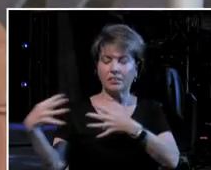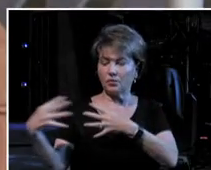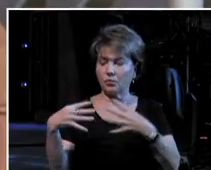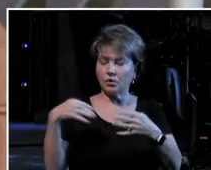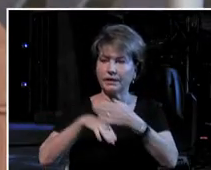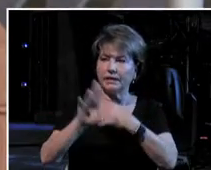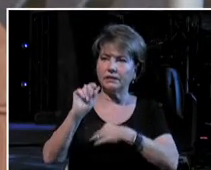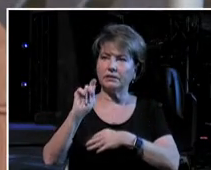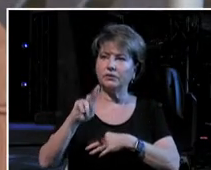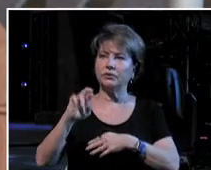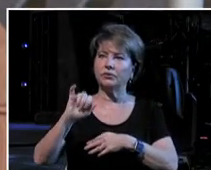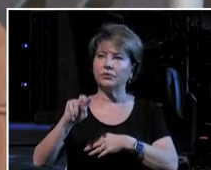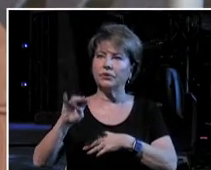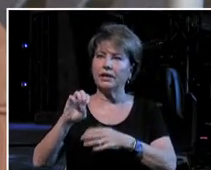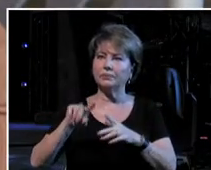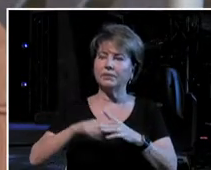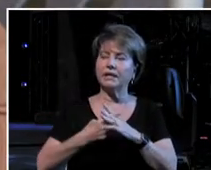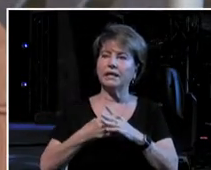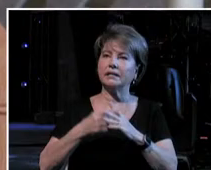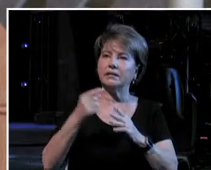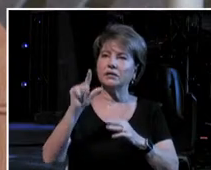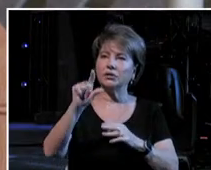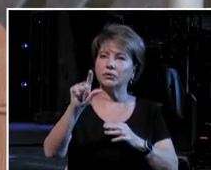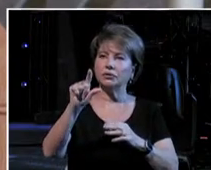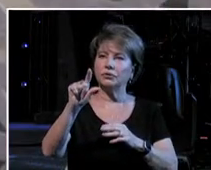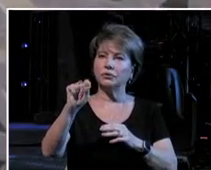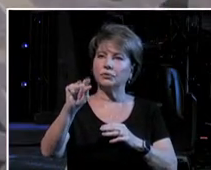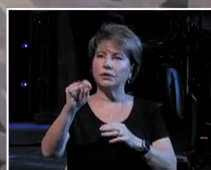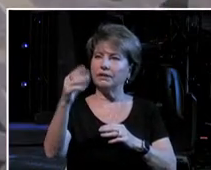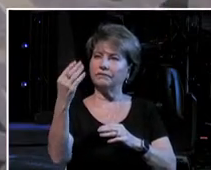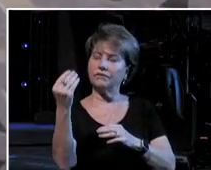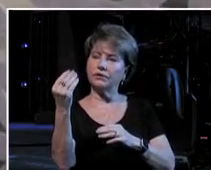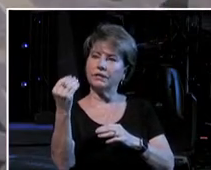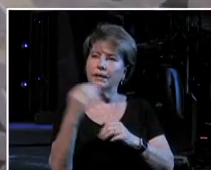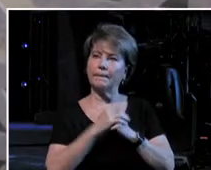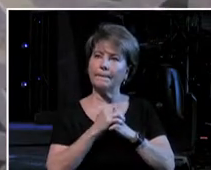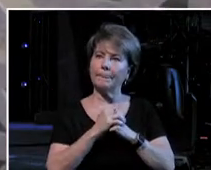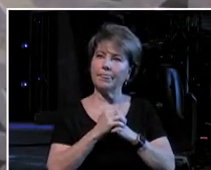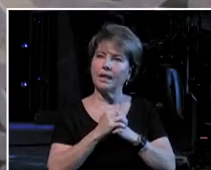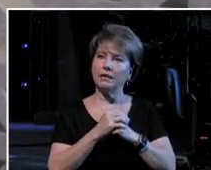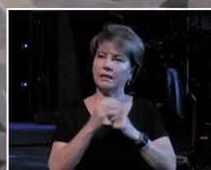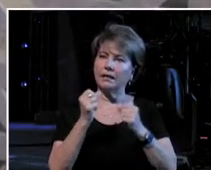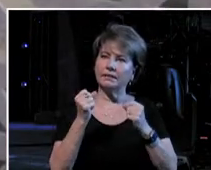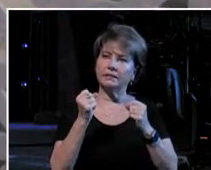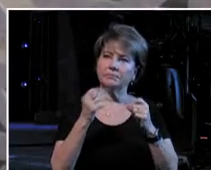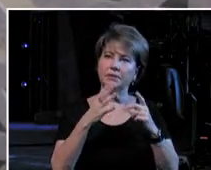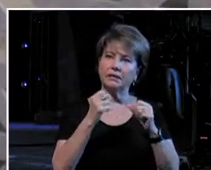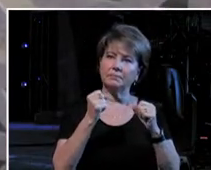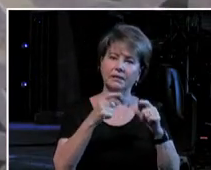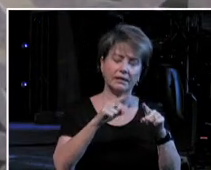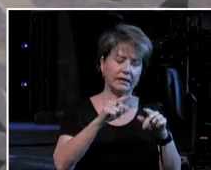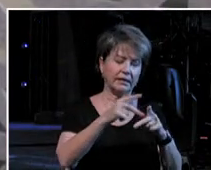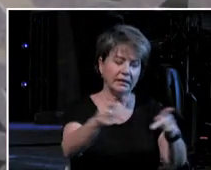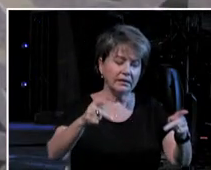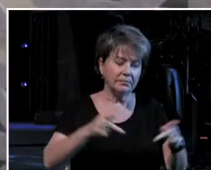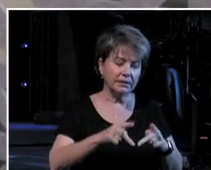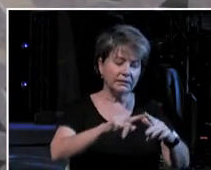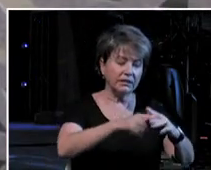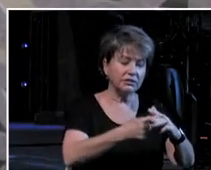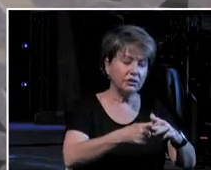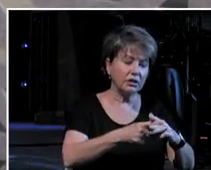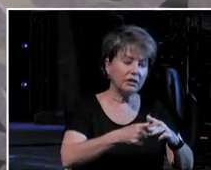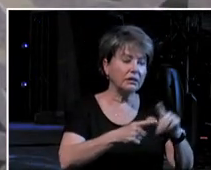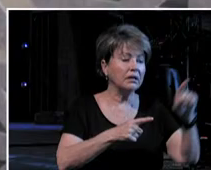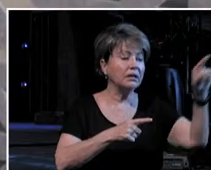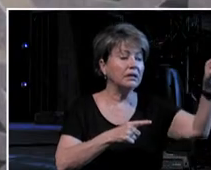in 2014 when Crimea was annexed and the war in Donbas region started. A war that didn't stop